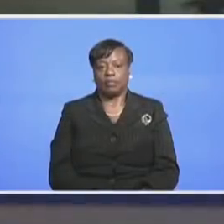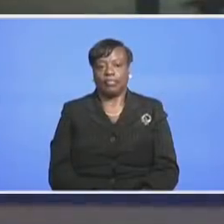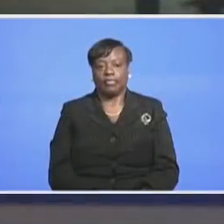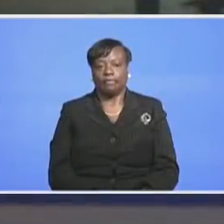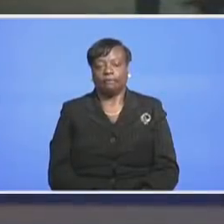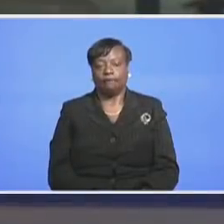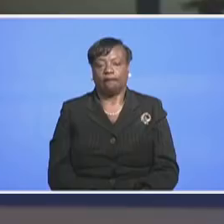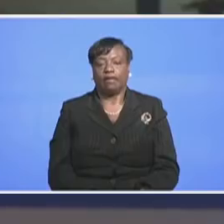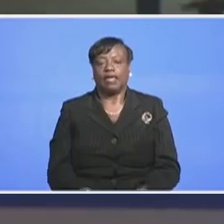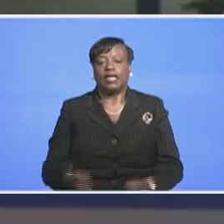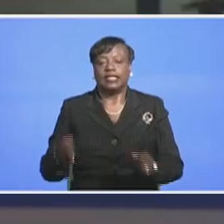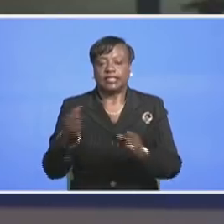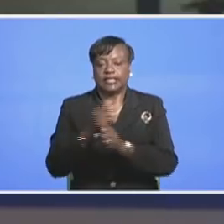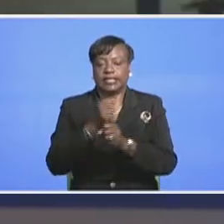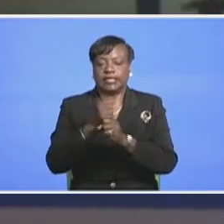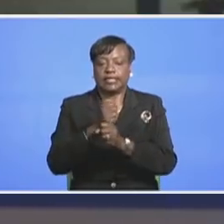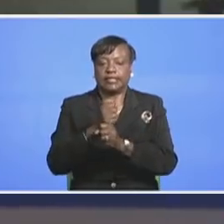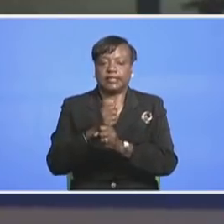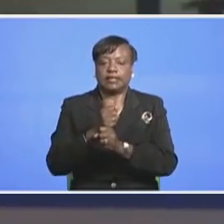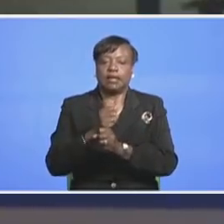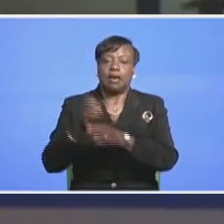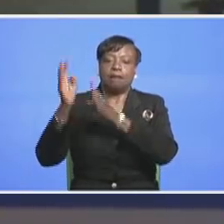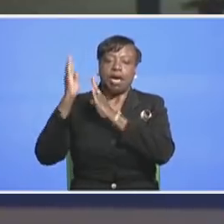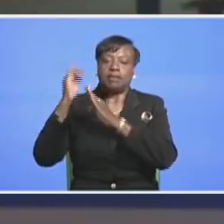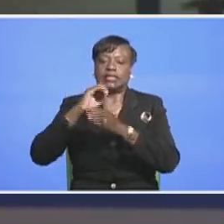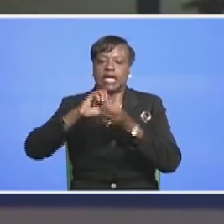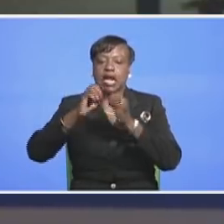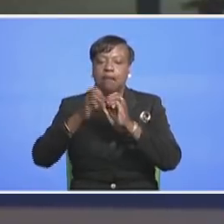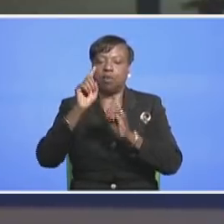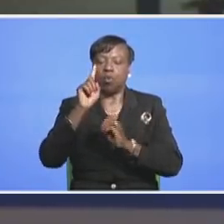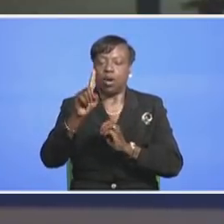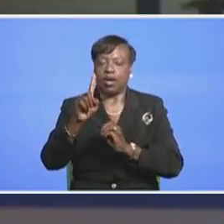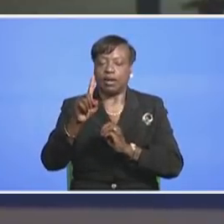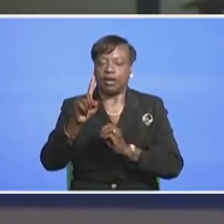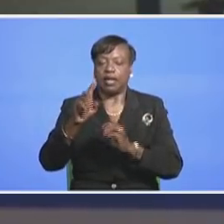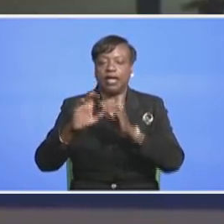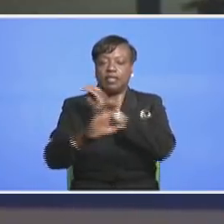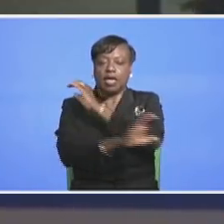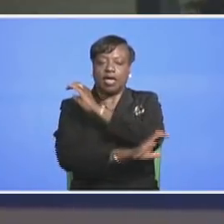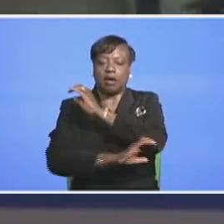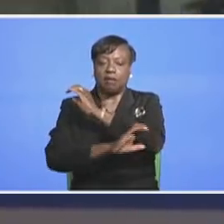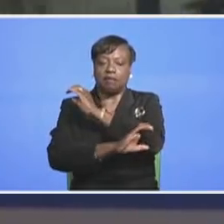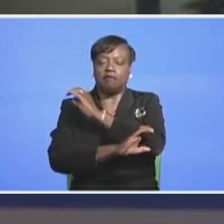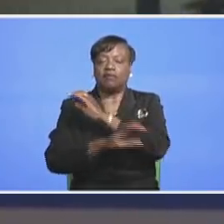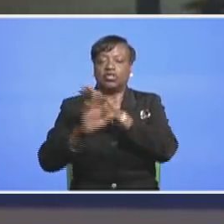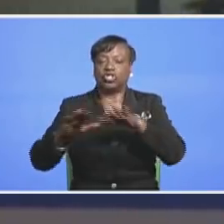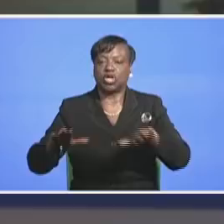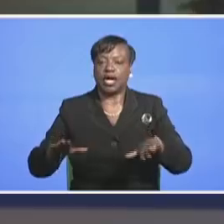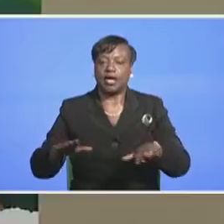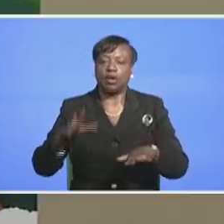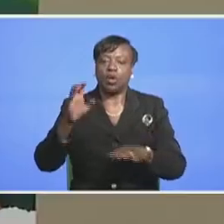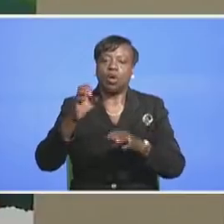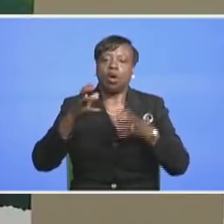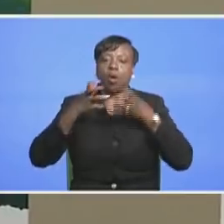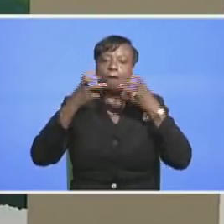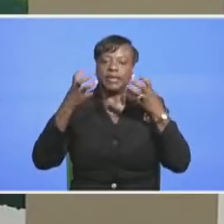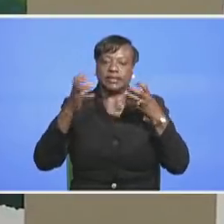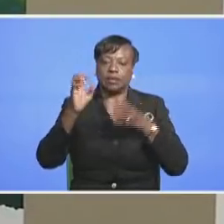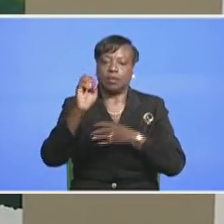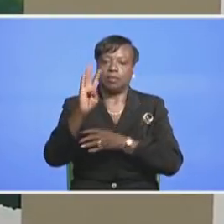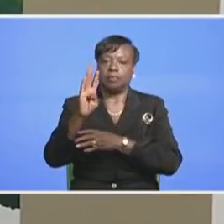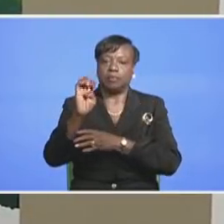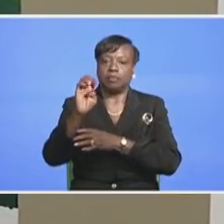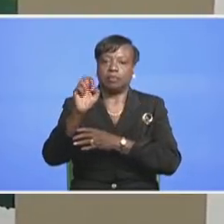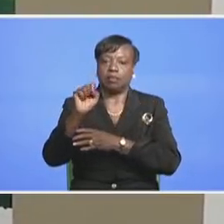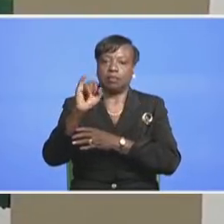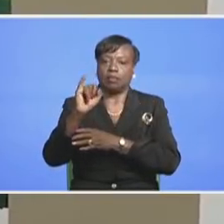According to statistics, the Bahamas is #1 in the Caribbean for childhood obesity. And with obesity leading to a number of